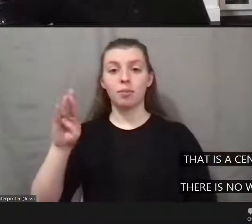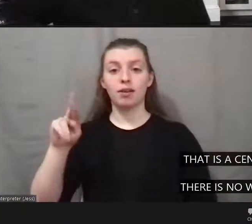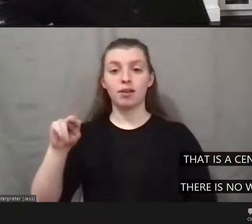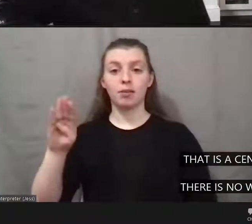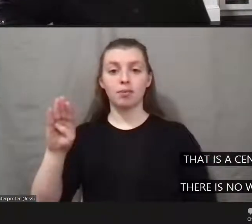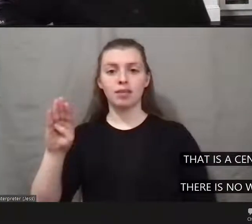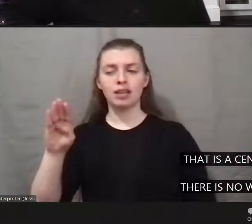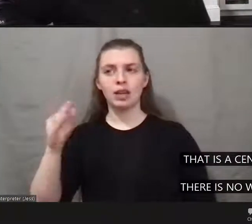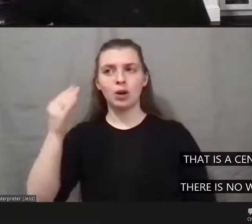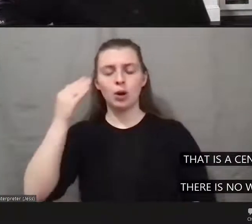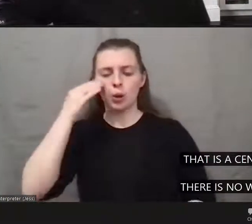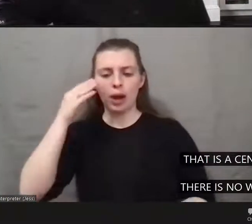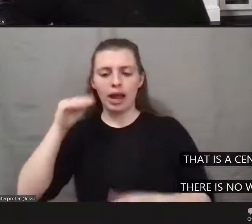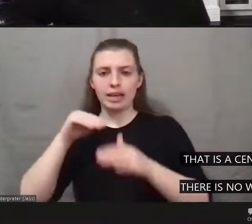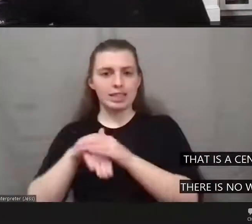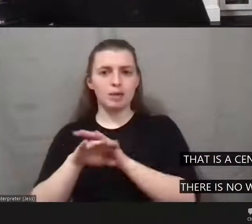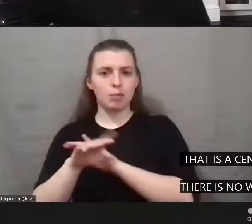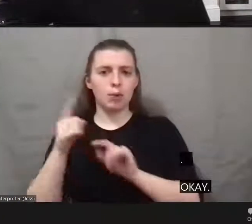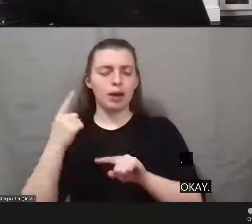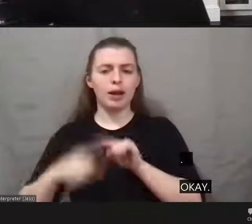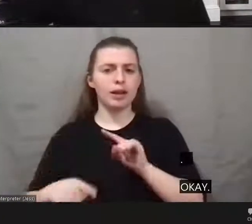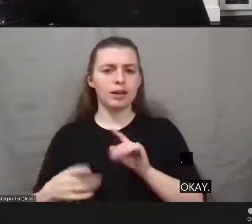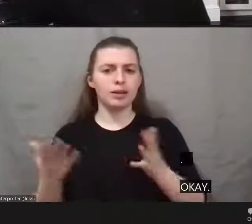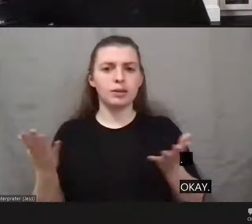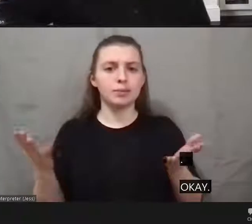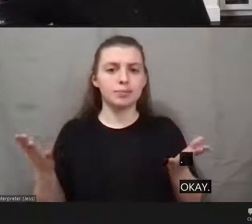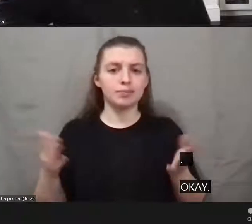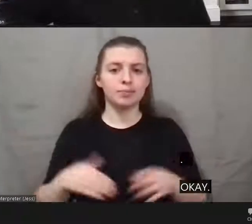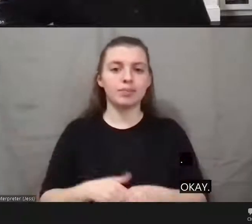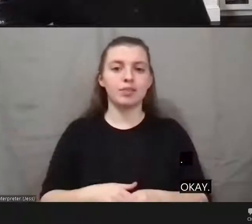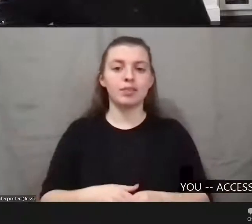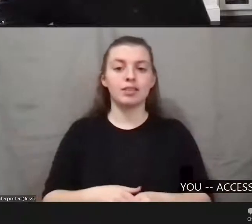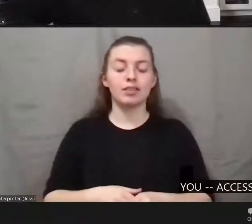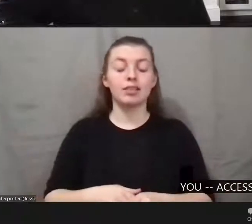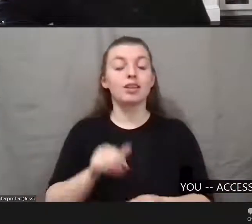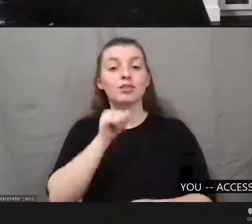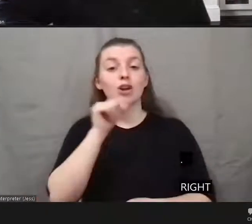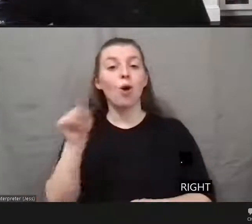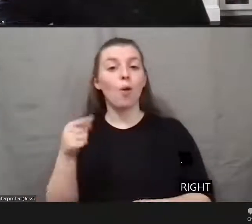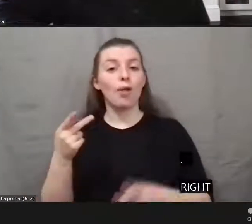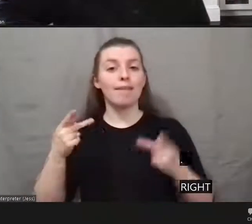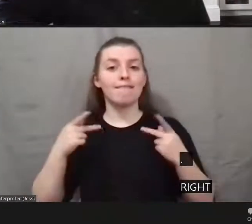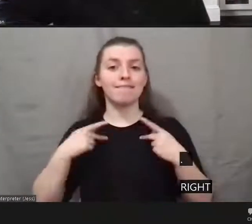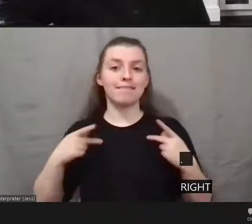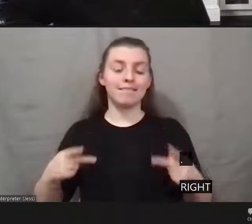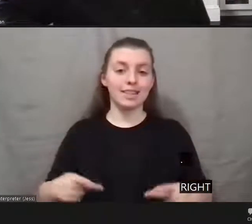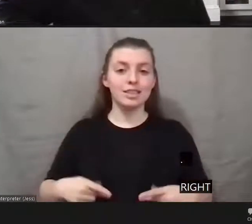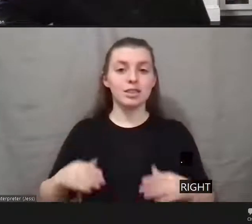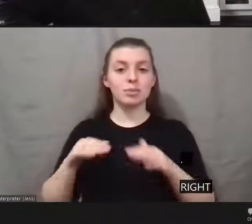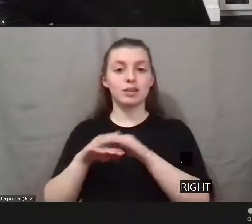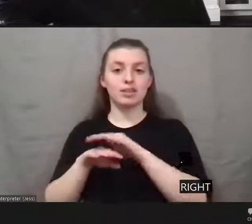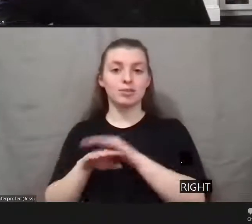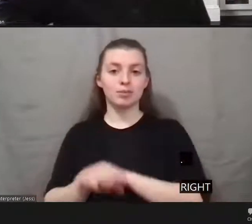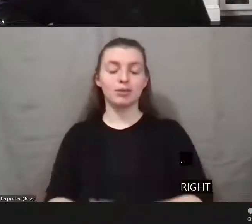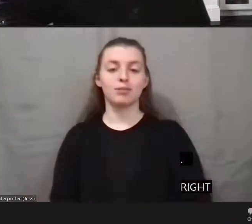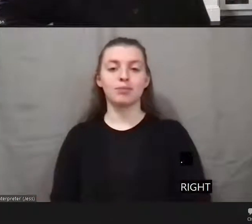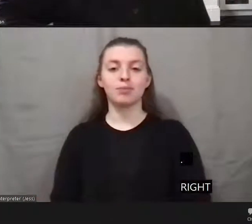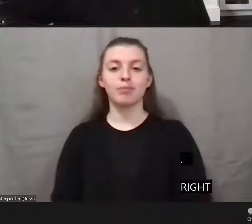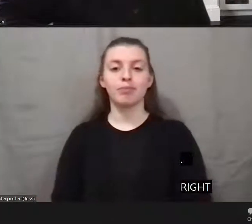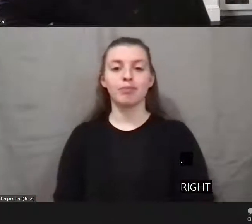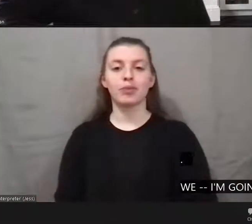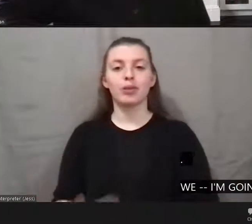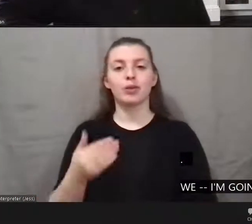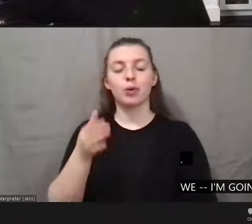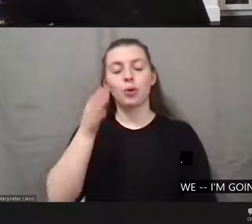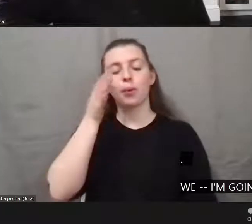Okay, accessibility is not only physical, right? I'm going to quote my CEO again, and I'm sure she's